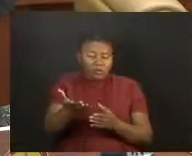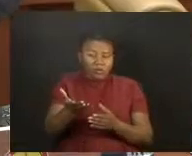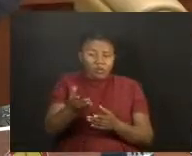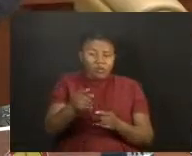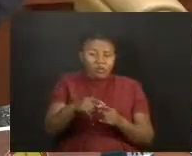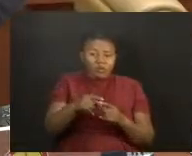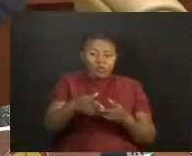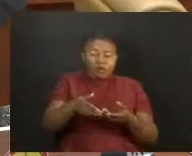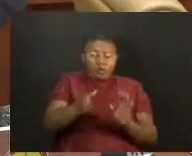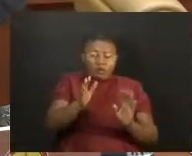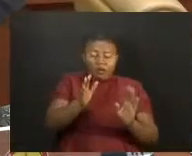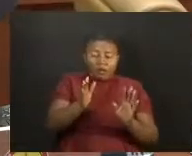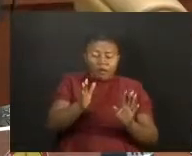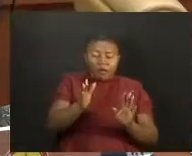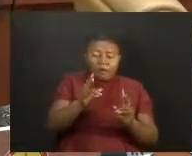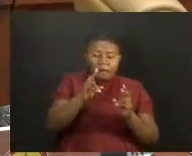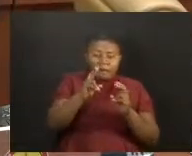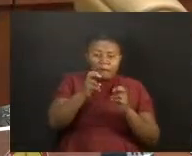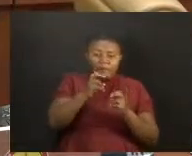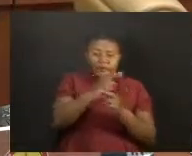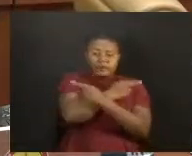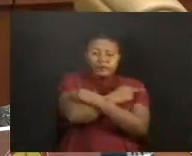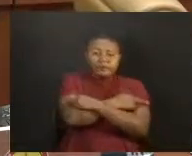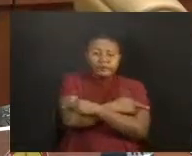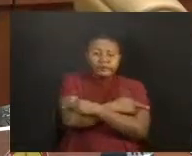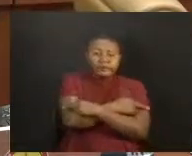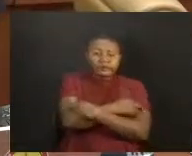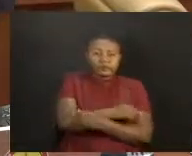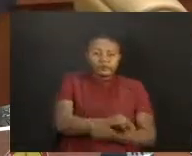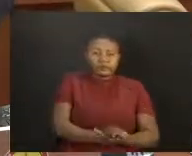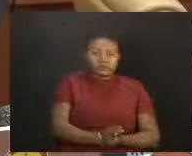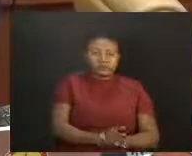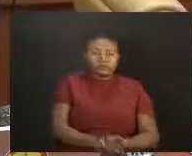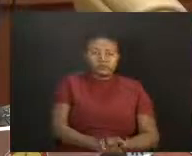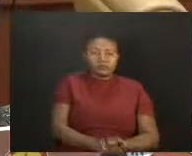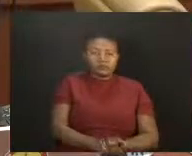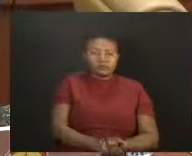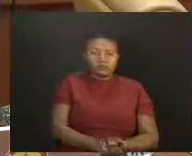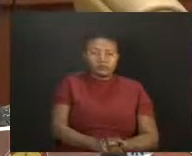rest once and for all. Will I be right to come to this conclusion?